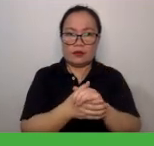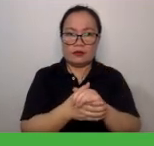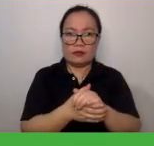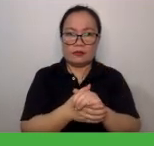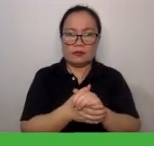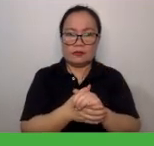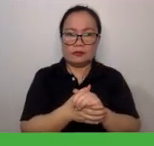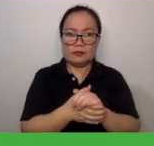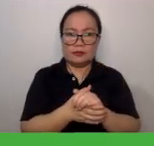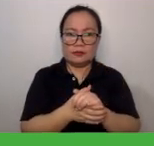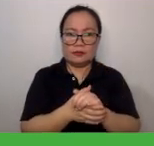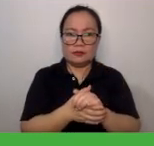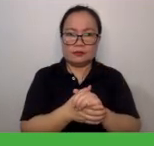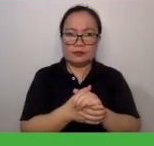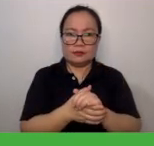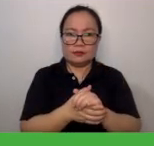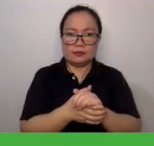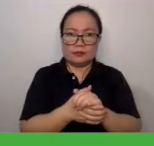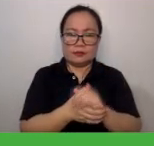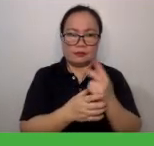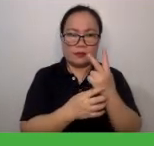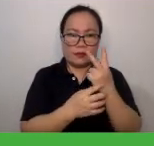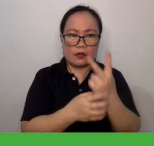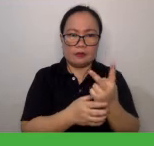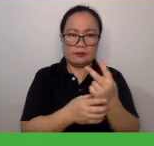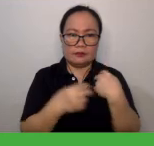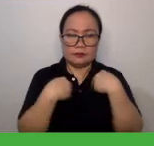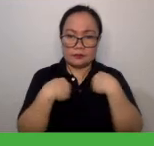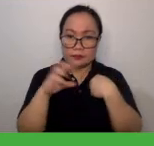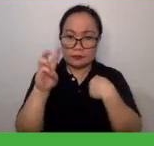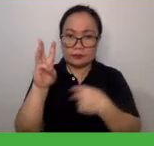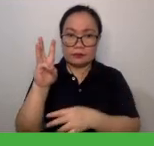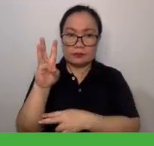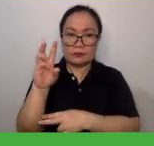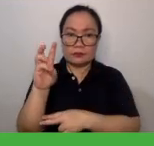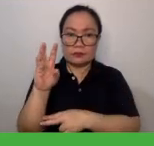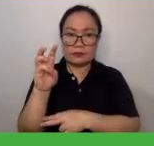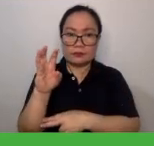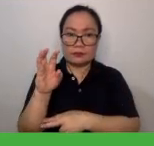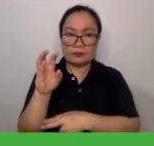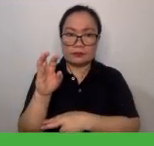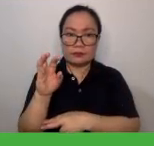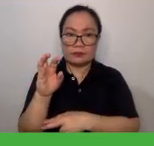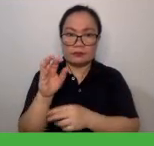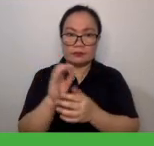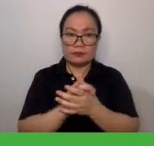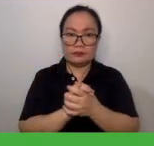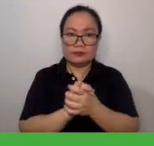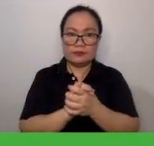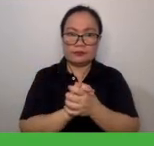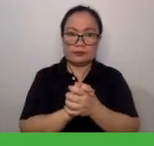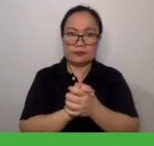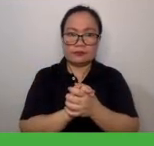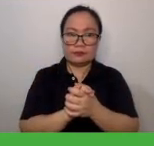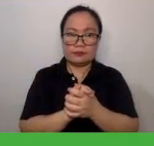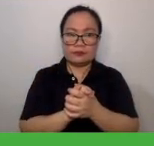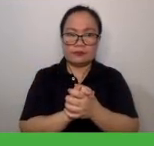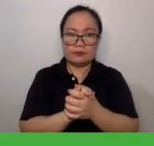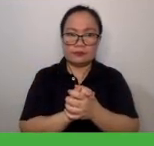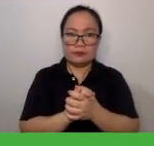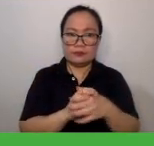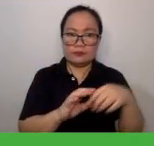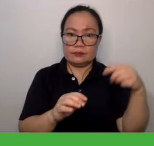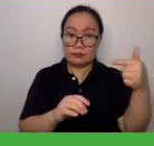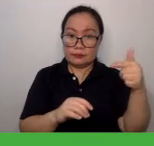po. Since meron na tayo dito na 16 cups, so 10 gallons, 'di ba? Gallon